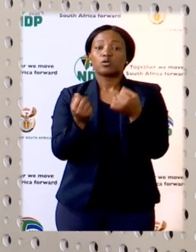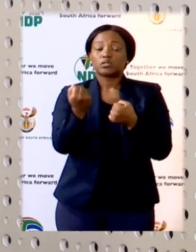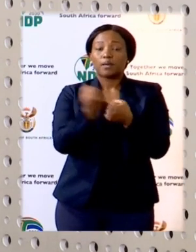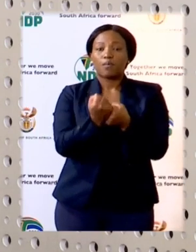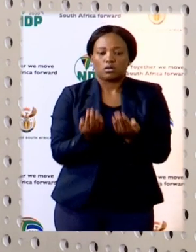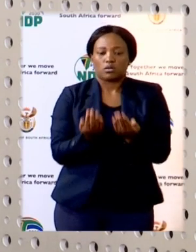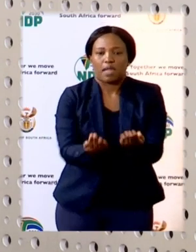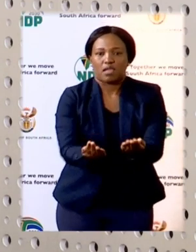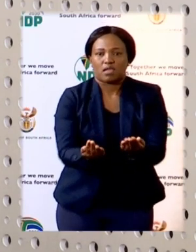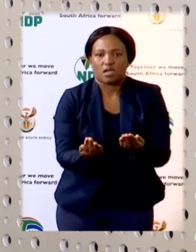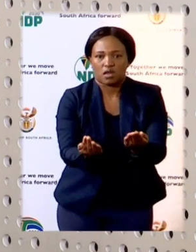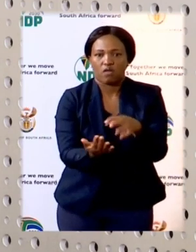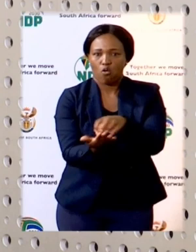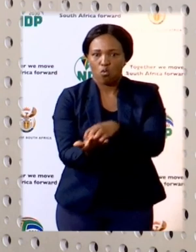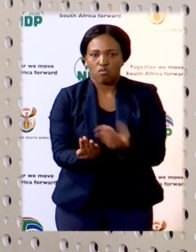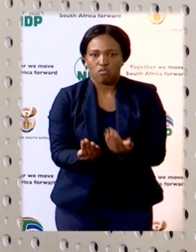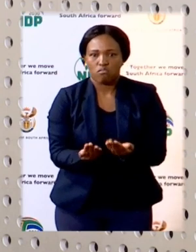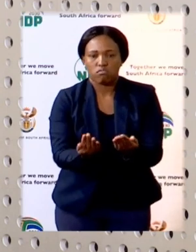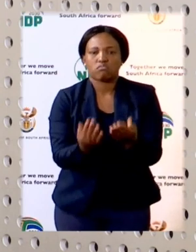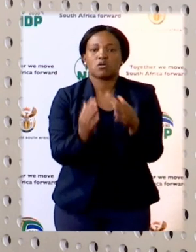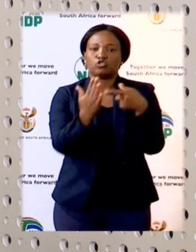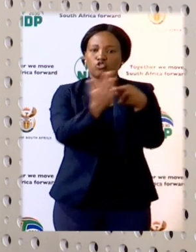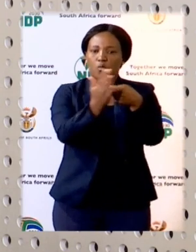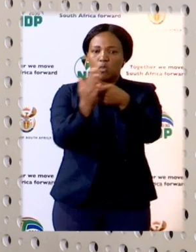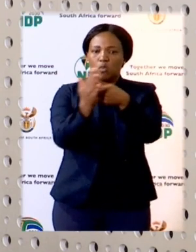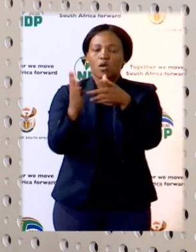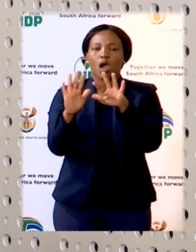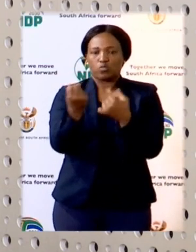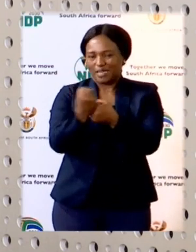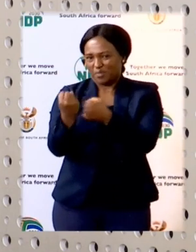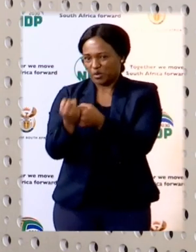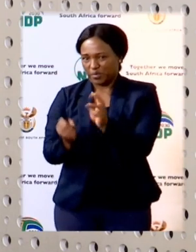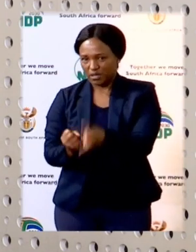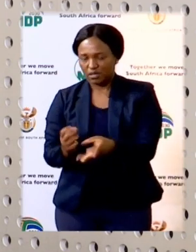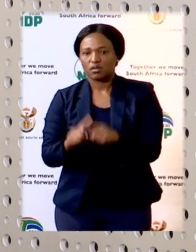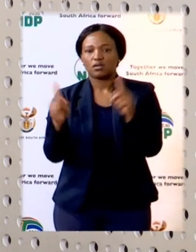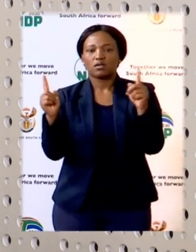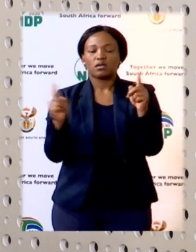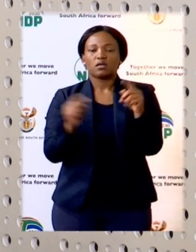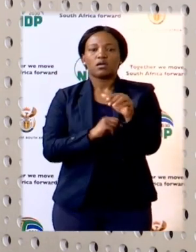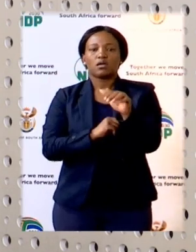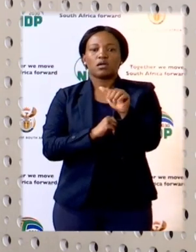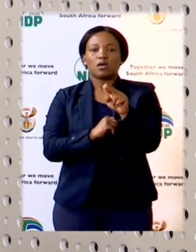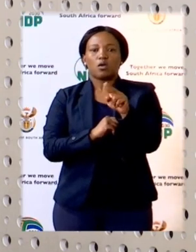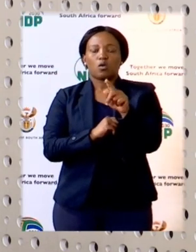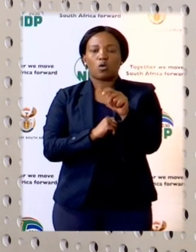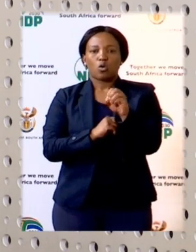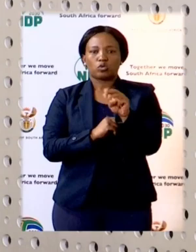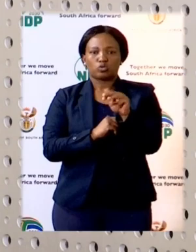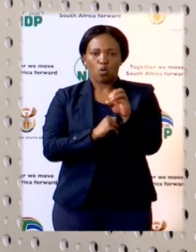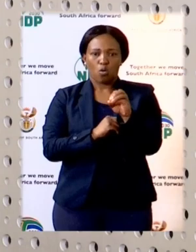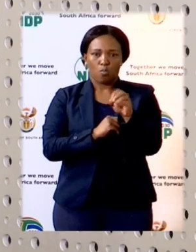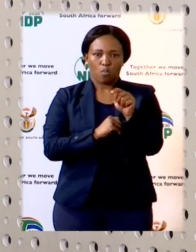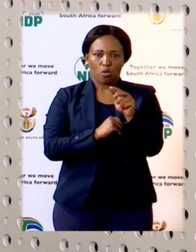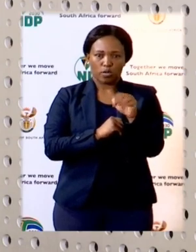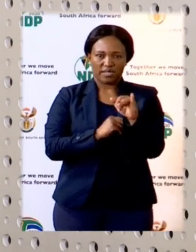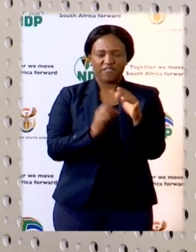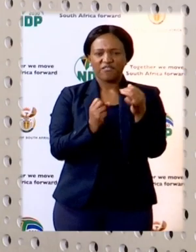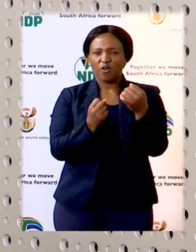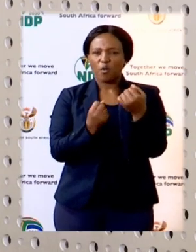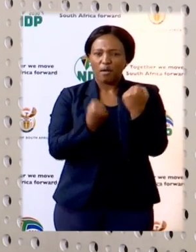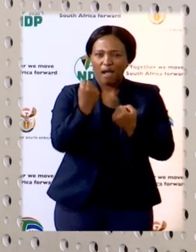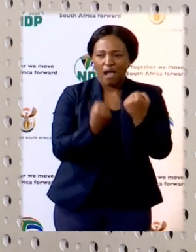and confectionaries, and we're going to announce the details on how that is done, and also to support the automotive aftermarket sales. We'll announce